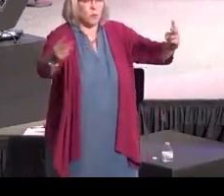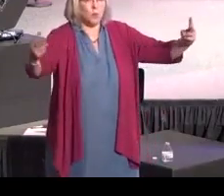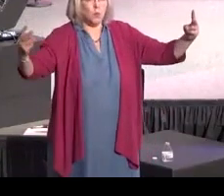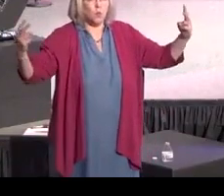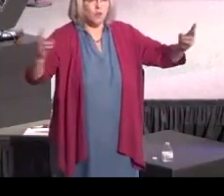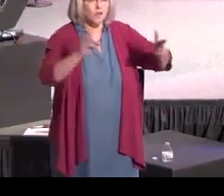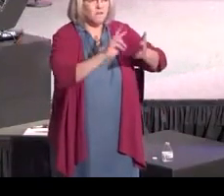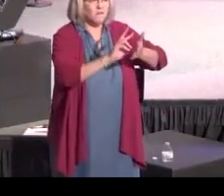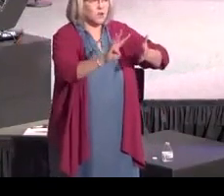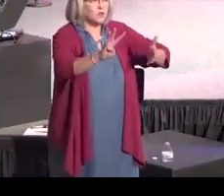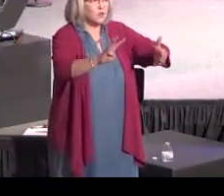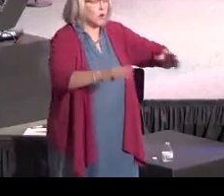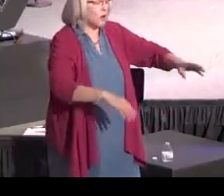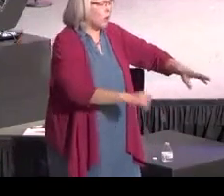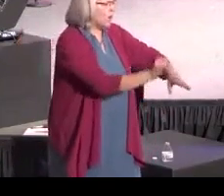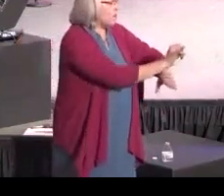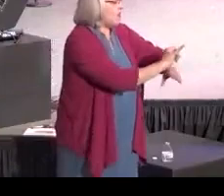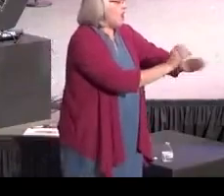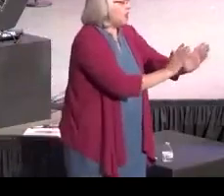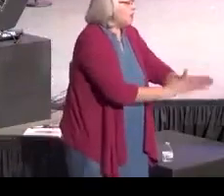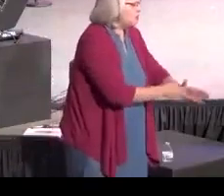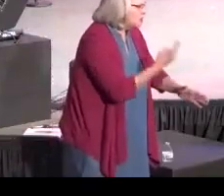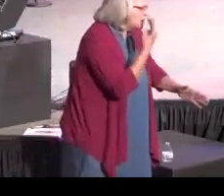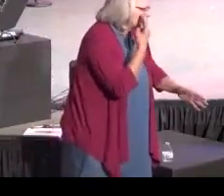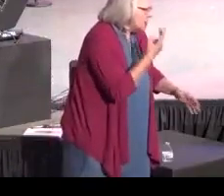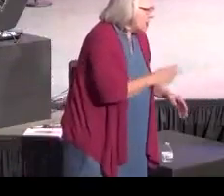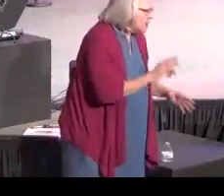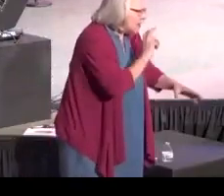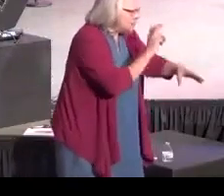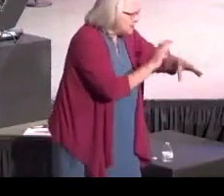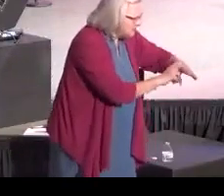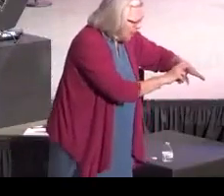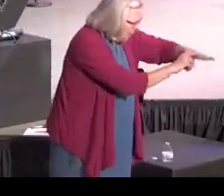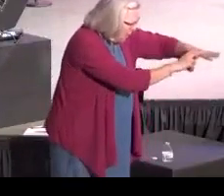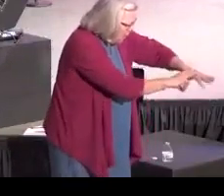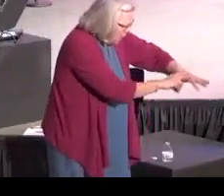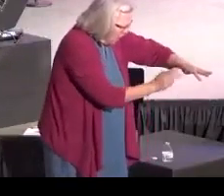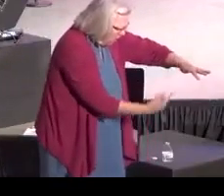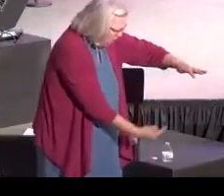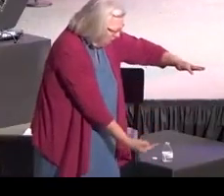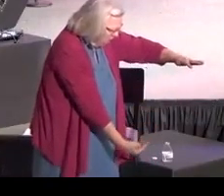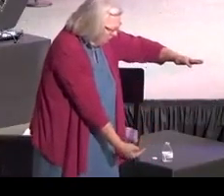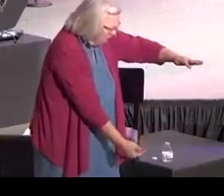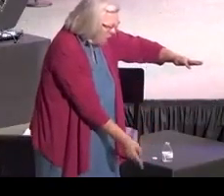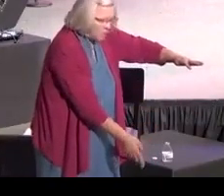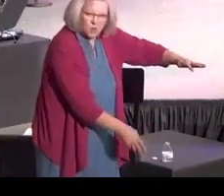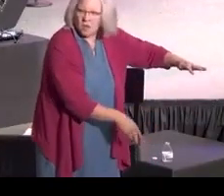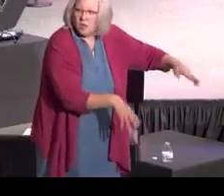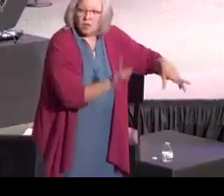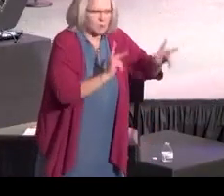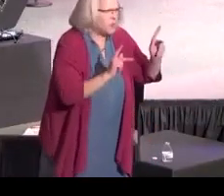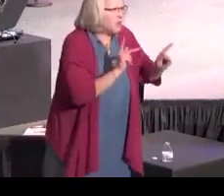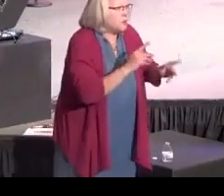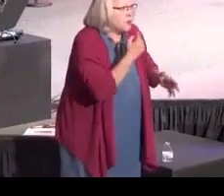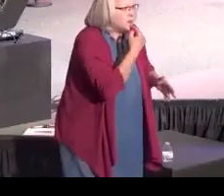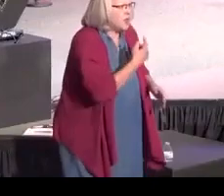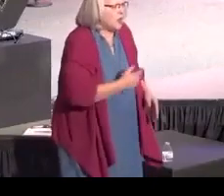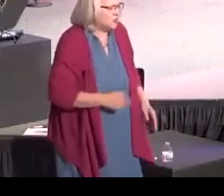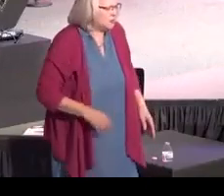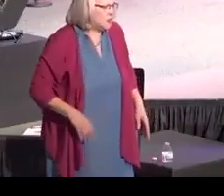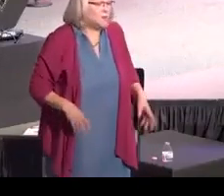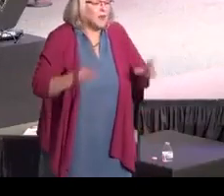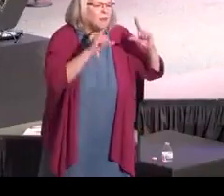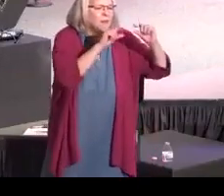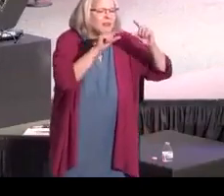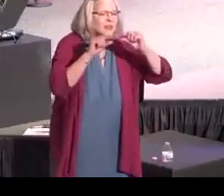Verse 4, when the islanders saw the snake hanging from his hand, they said to each other. Now here comes the